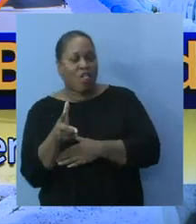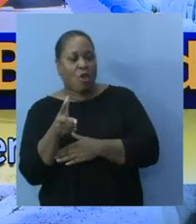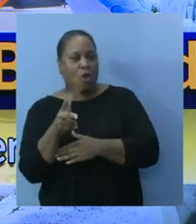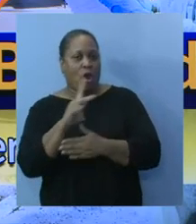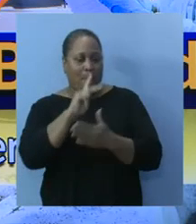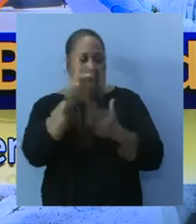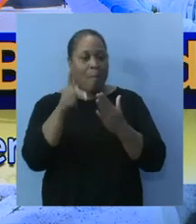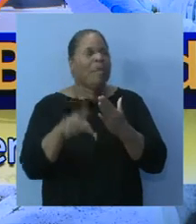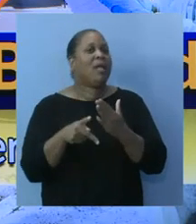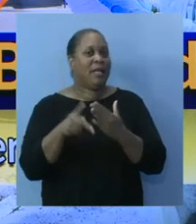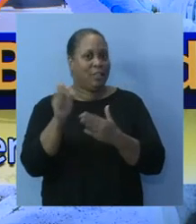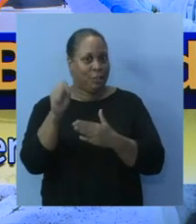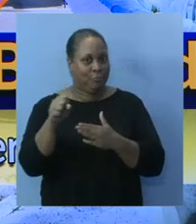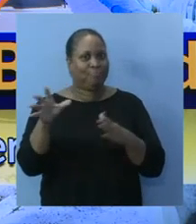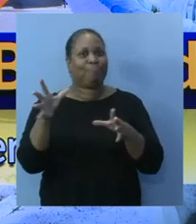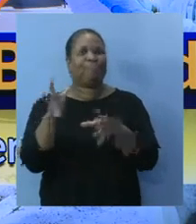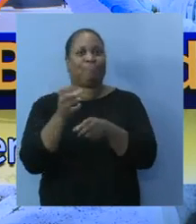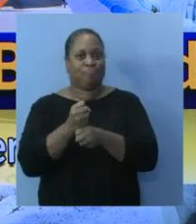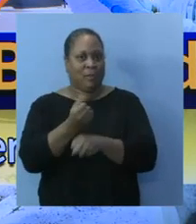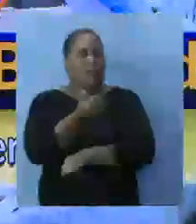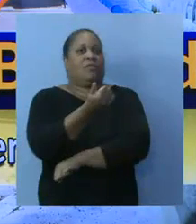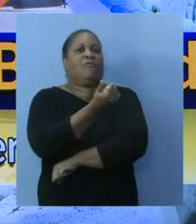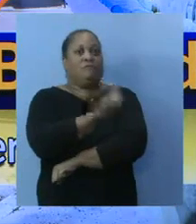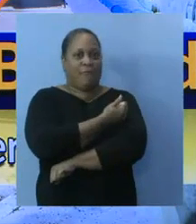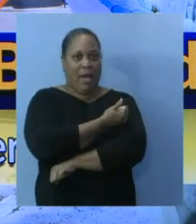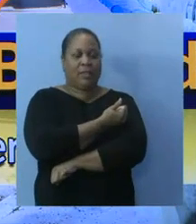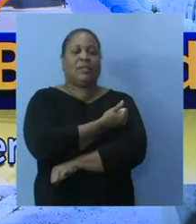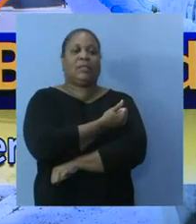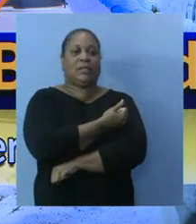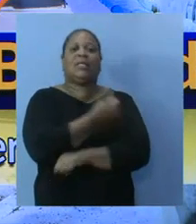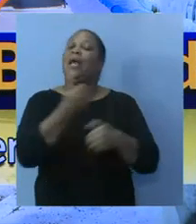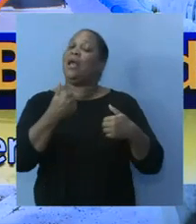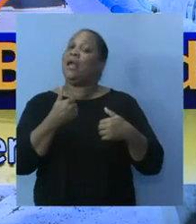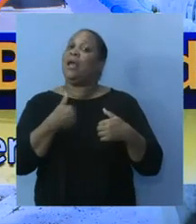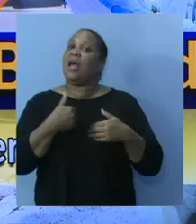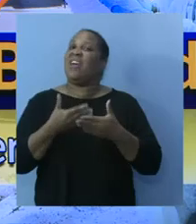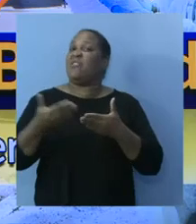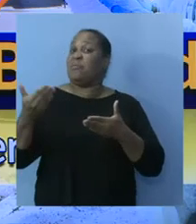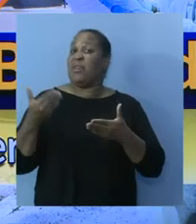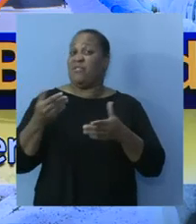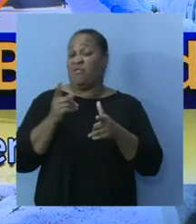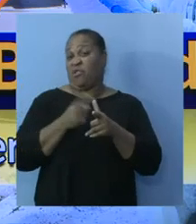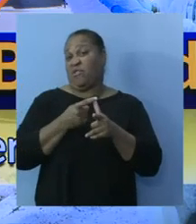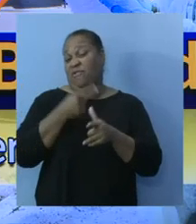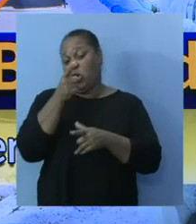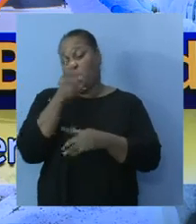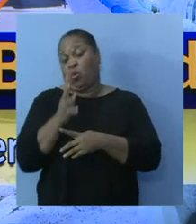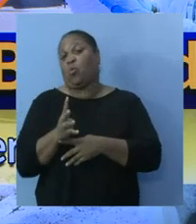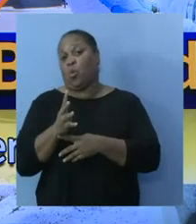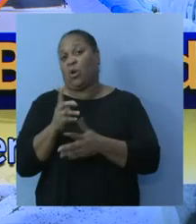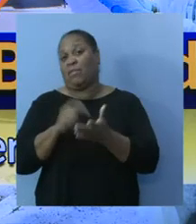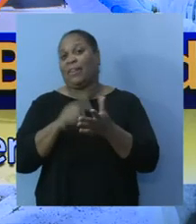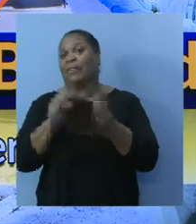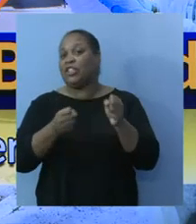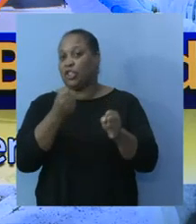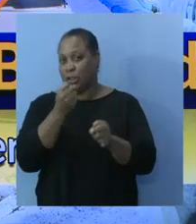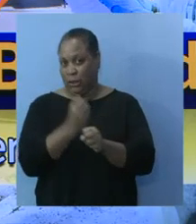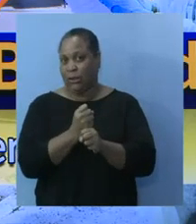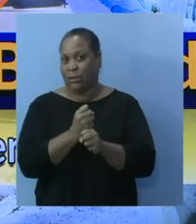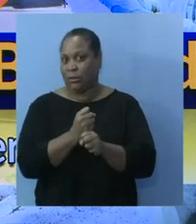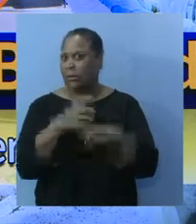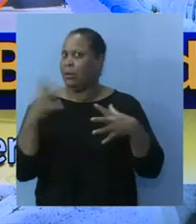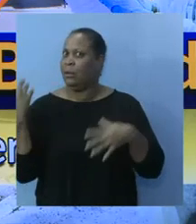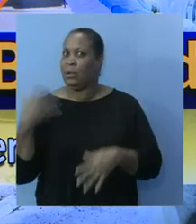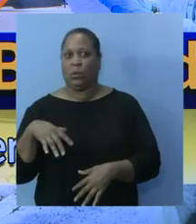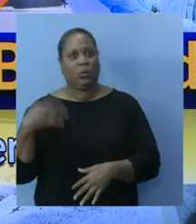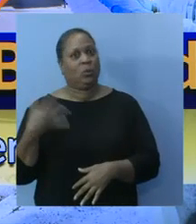population that is eligible to receive a vaccine, to have that vaccine before the first quarter of this year. That is amazing, and we have